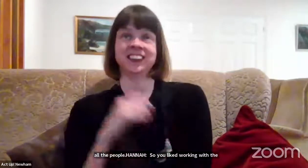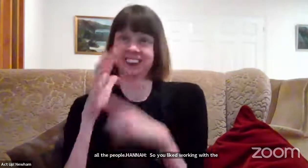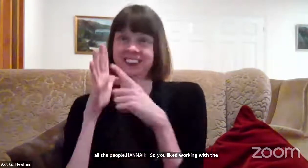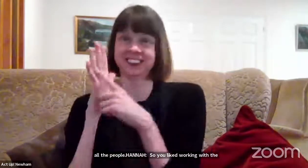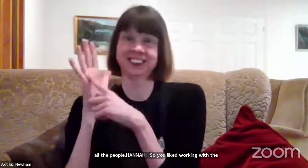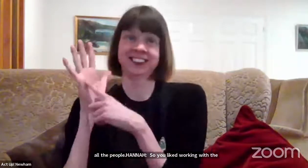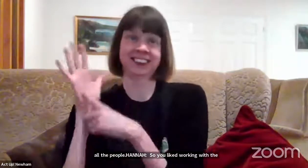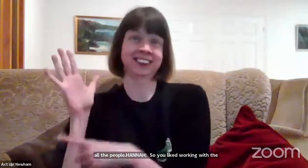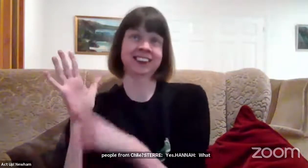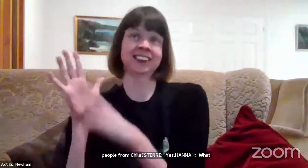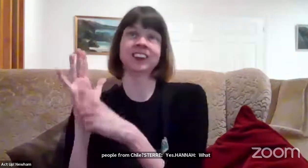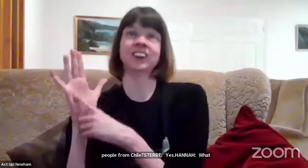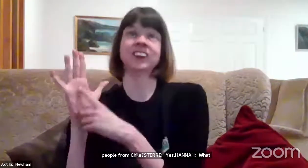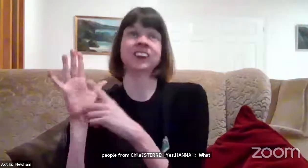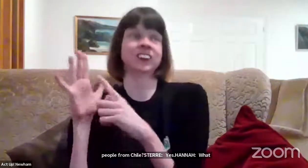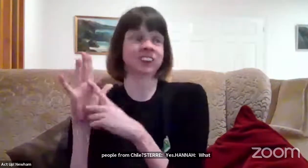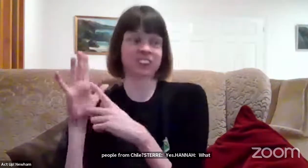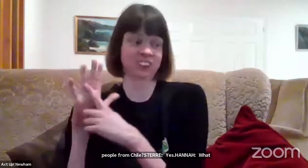film?